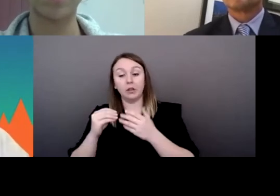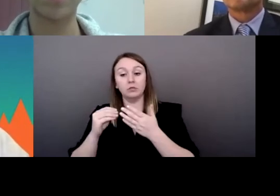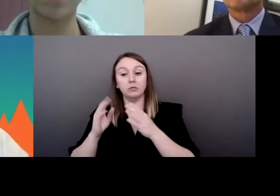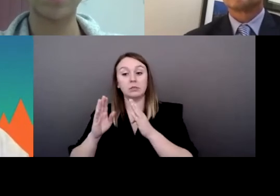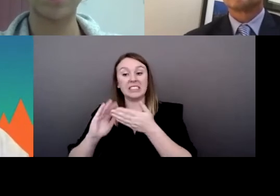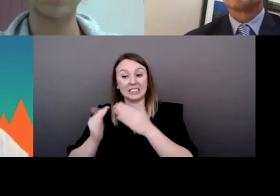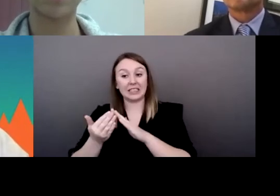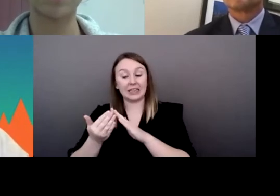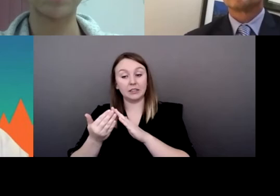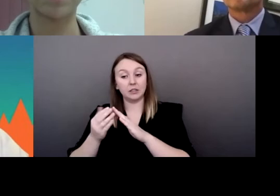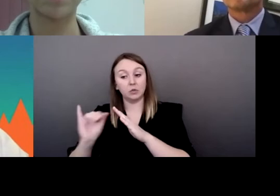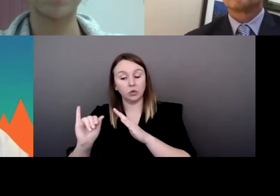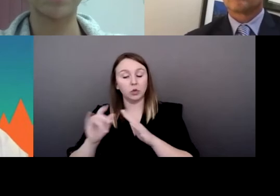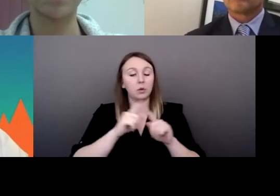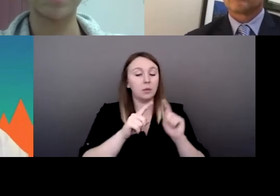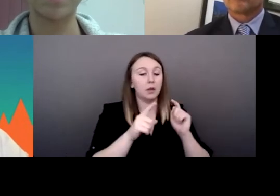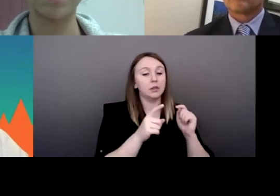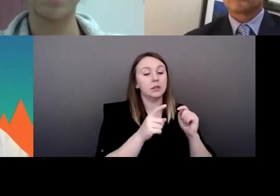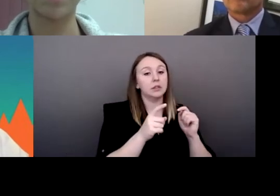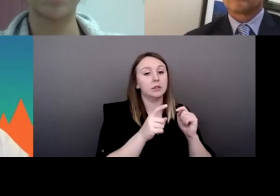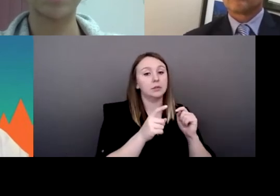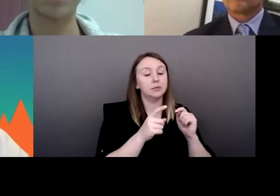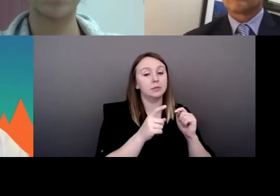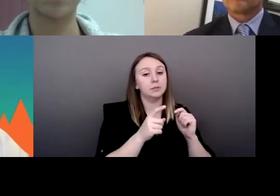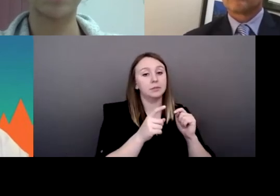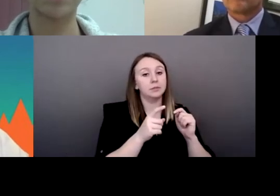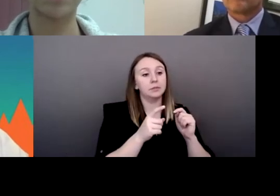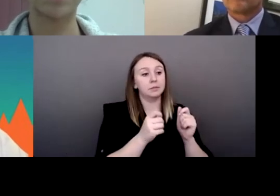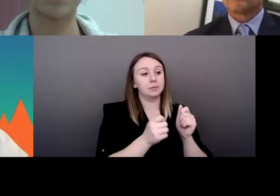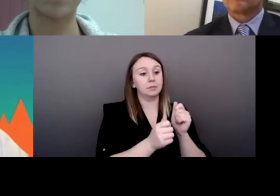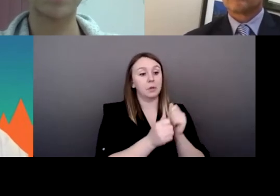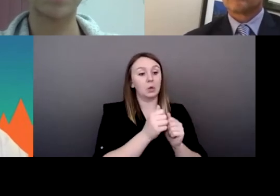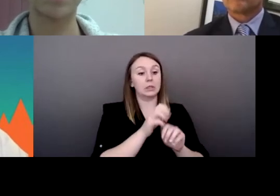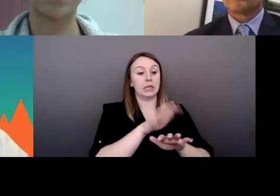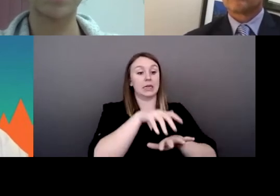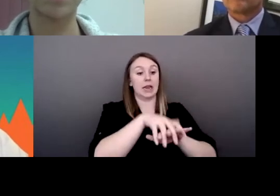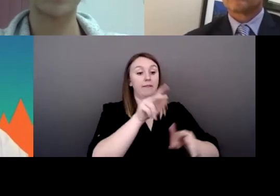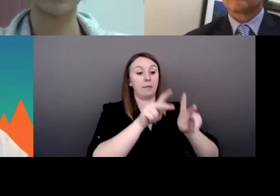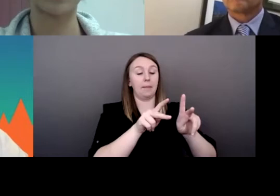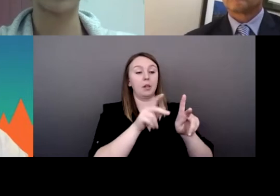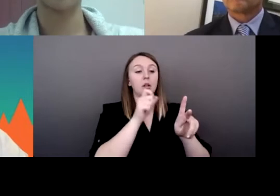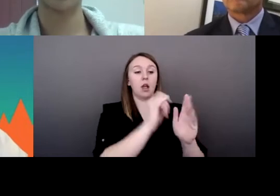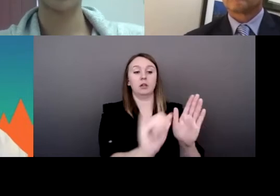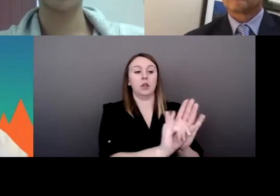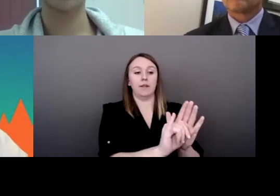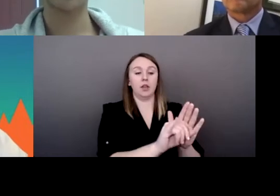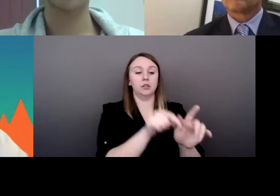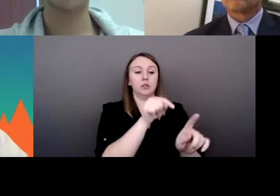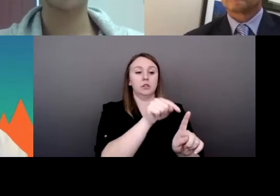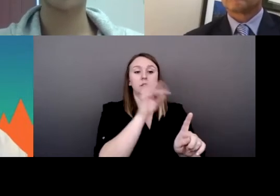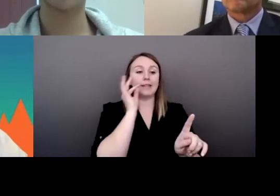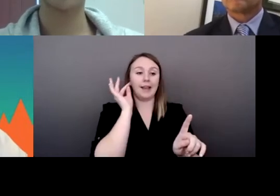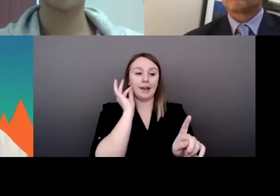most native victims are not identified as native. They're never even, we don't know their